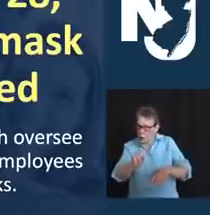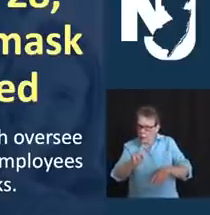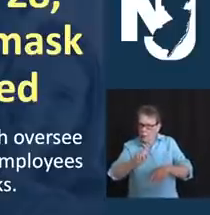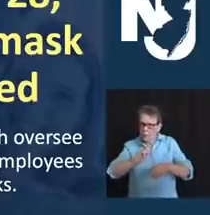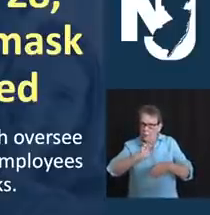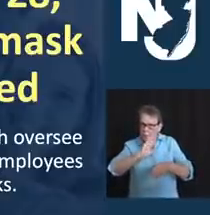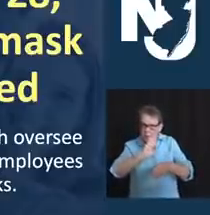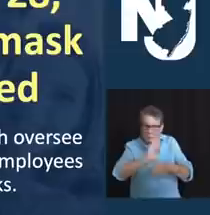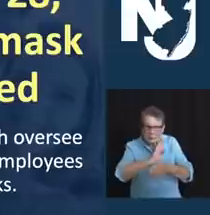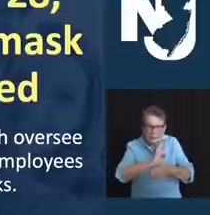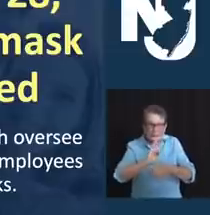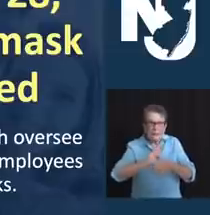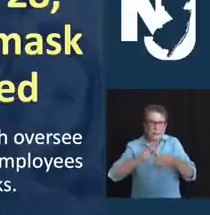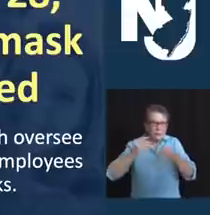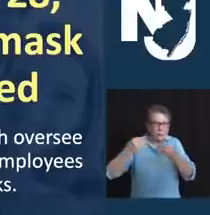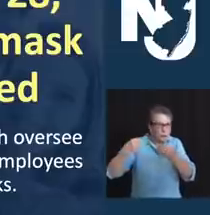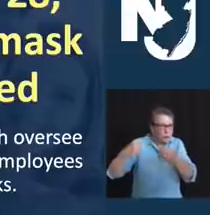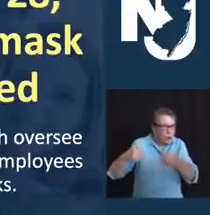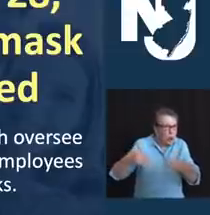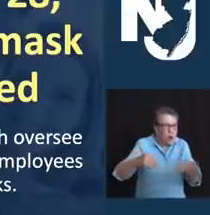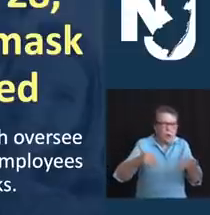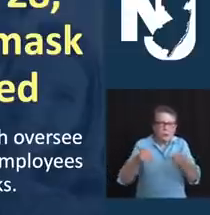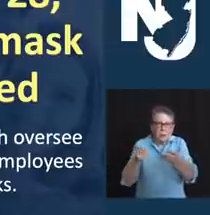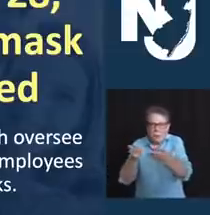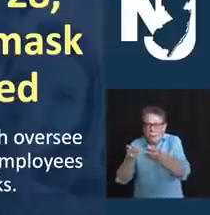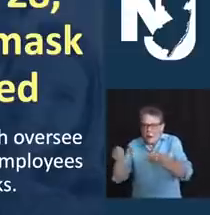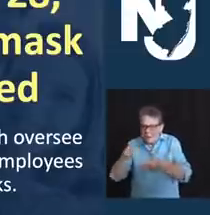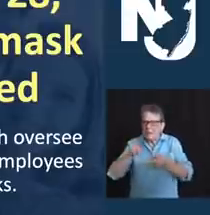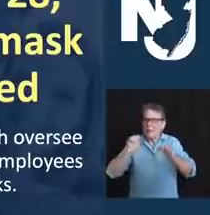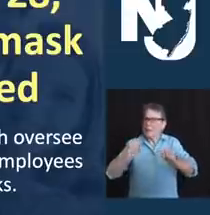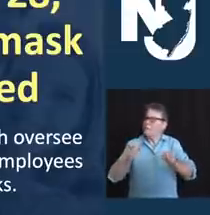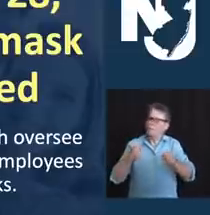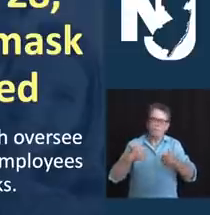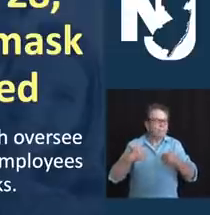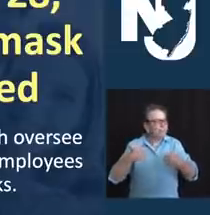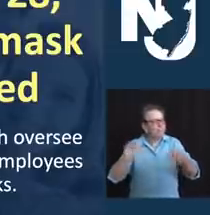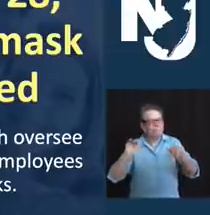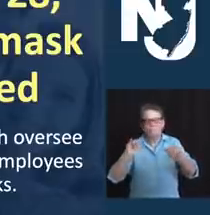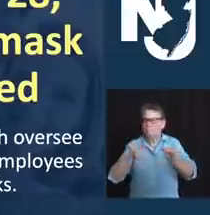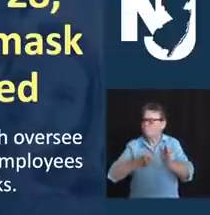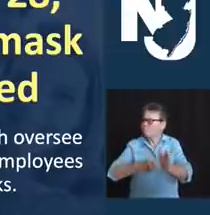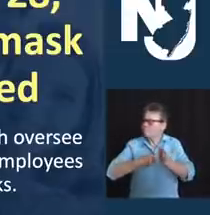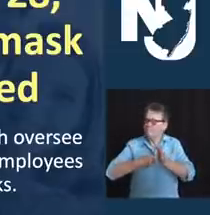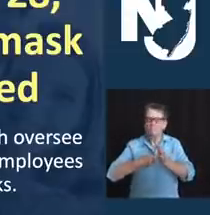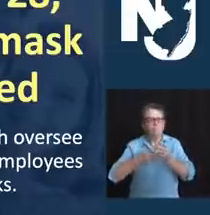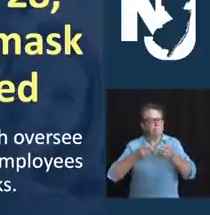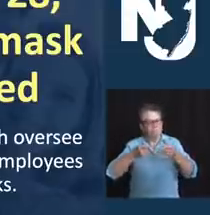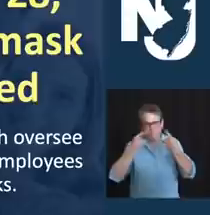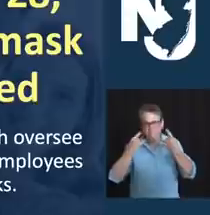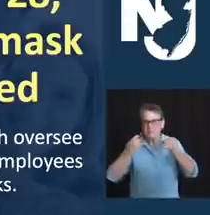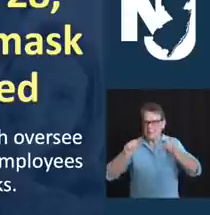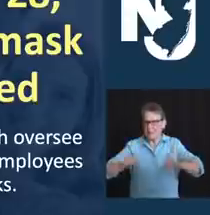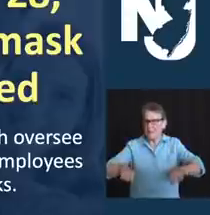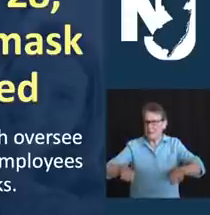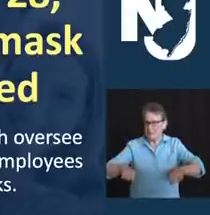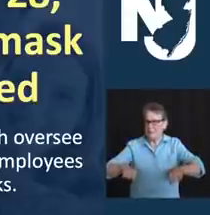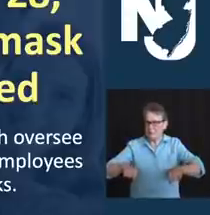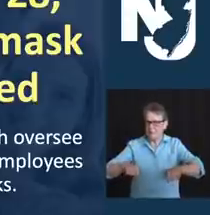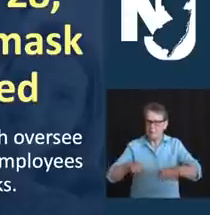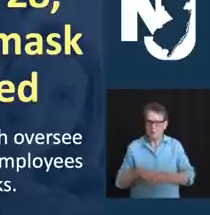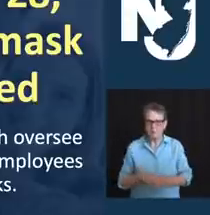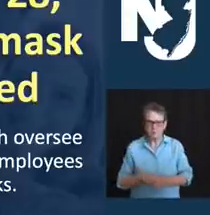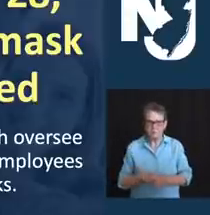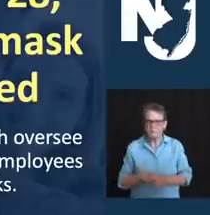guests wear face masks. We ask that you be respectful in adhering to these requirements where they do